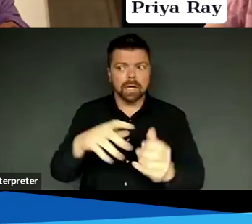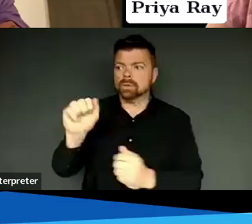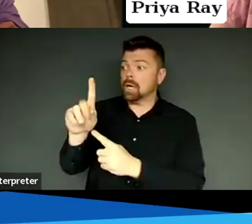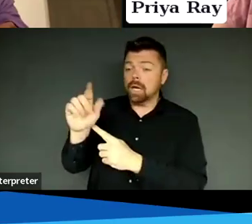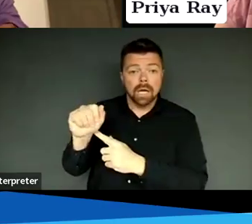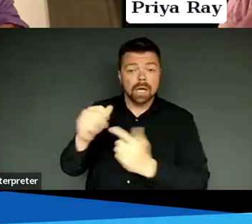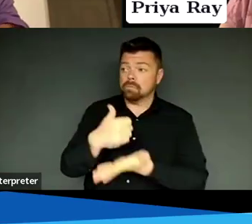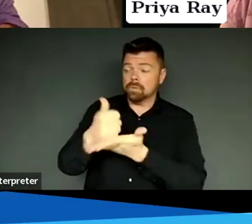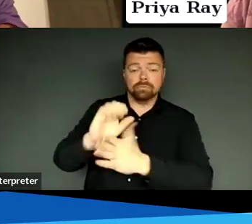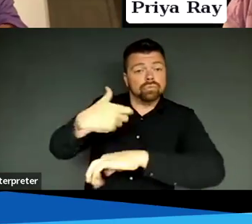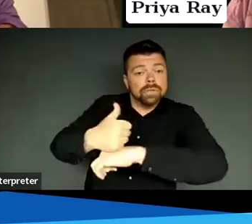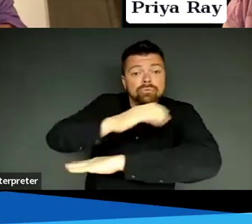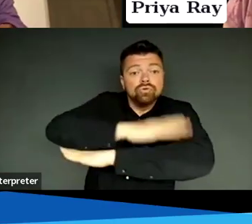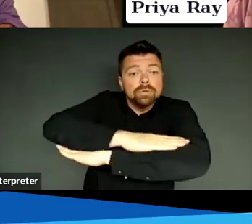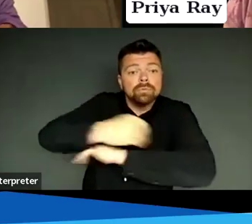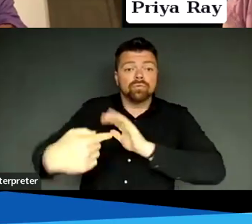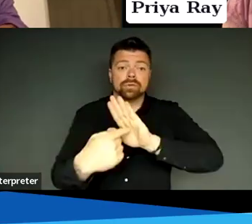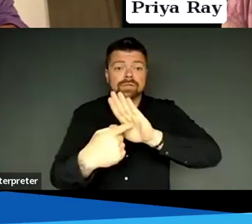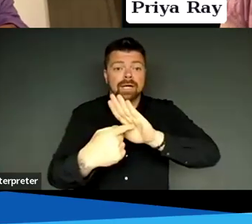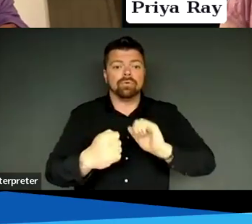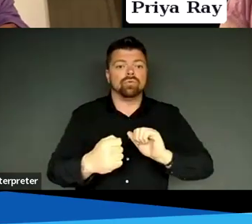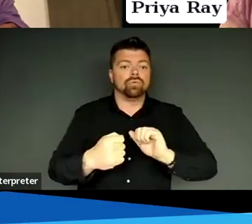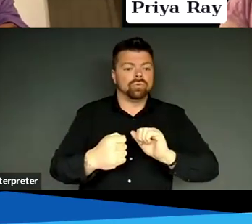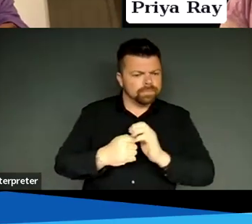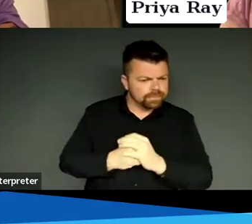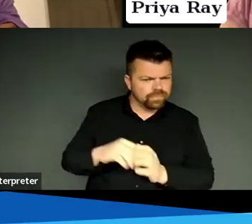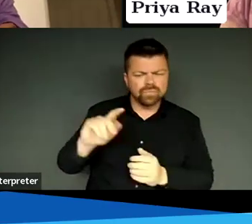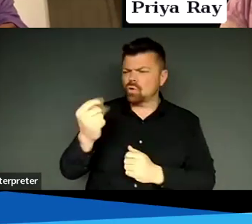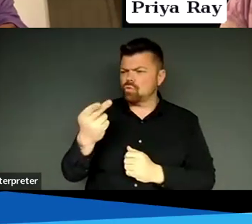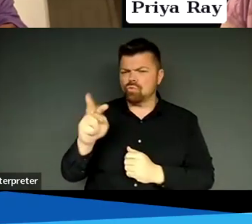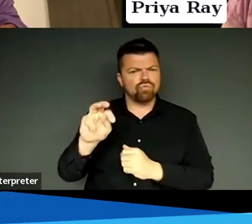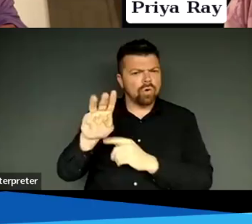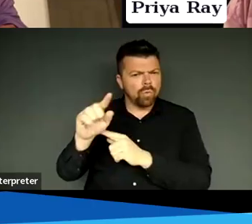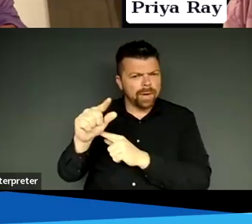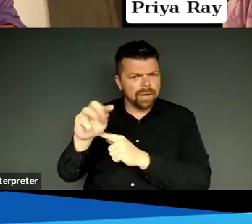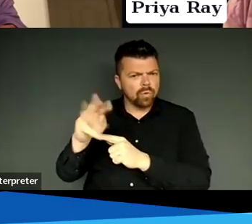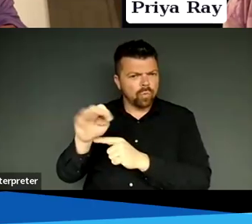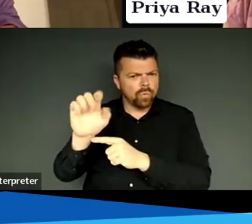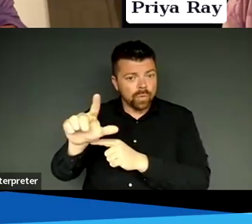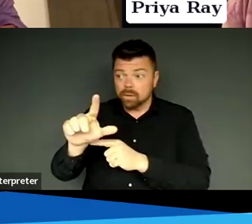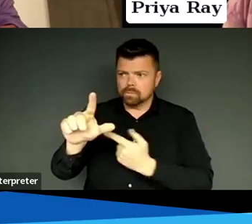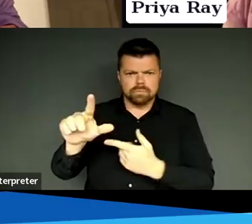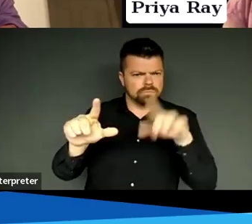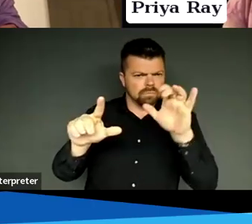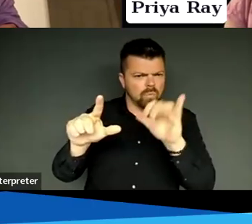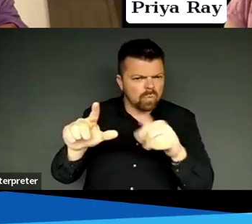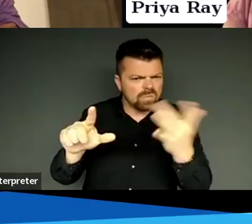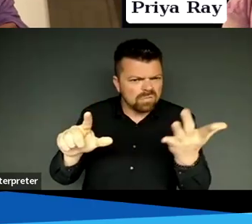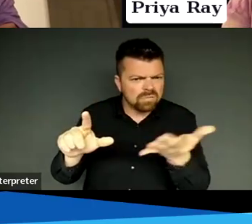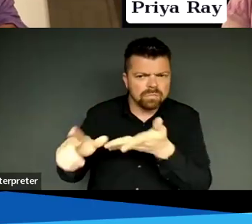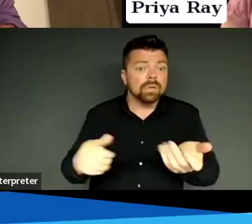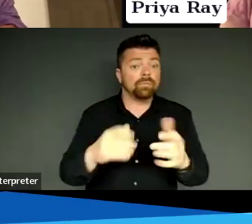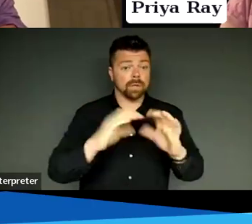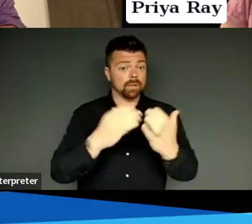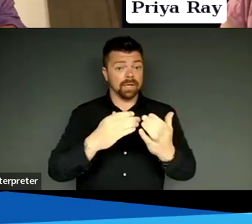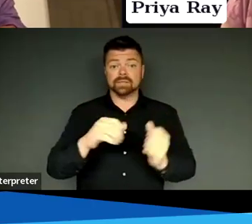table for a for a throwing wheel because they're doing classes for vets. And so I was like, hey,